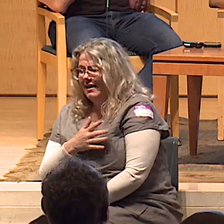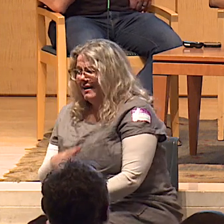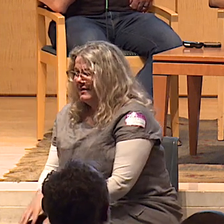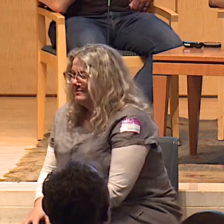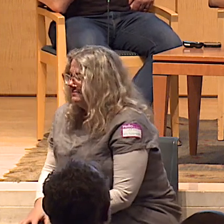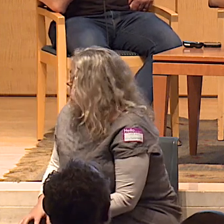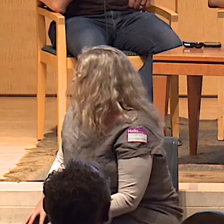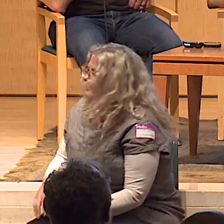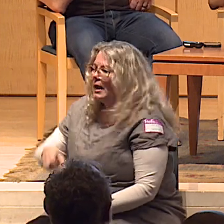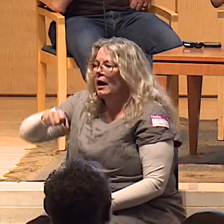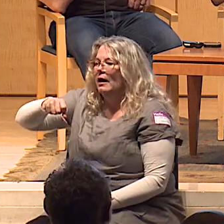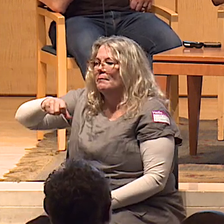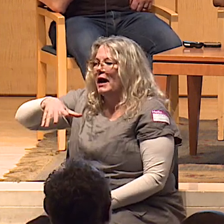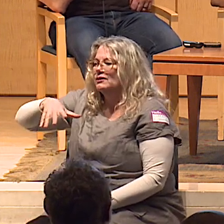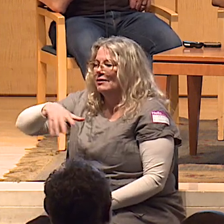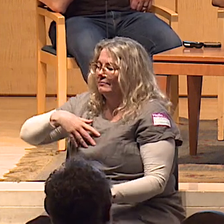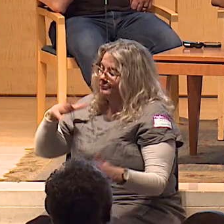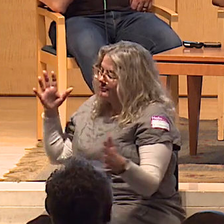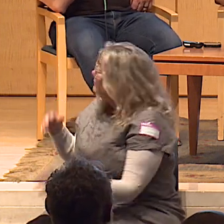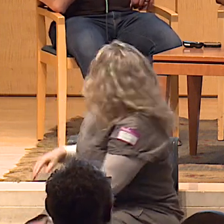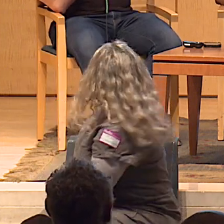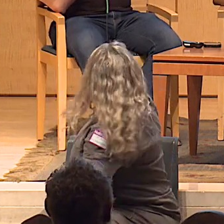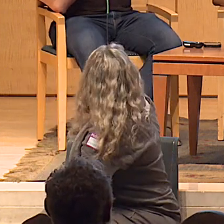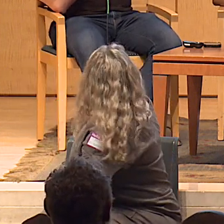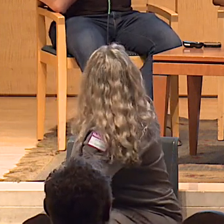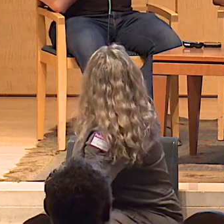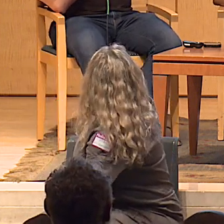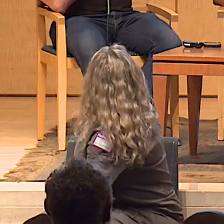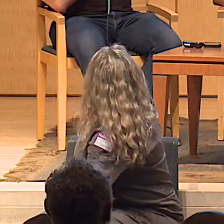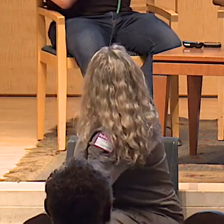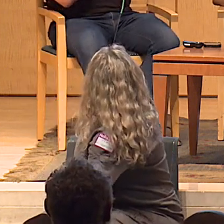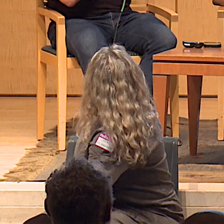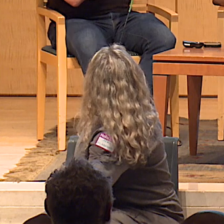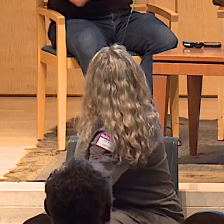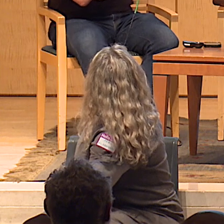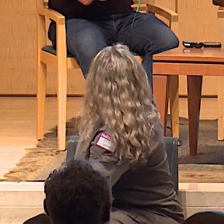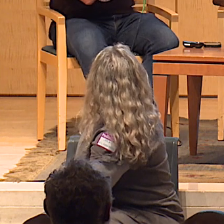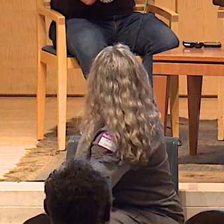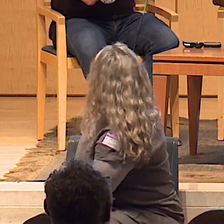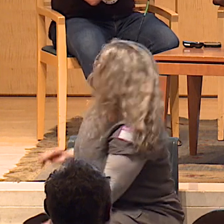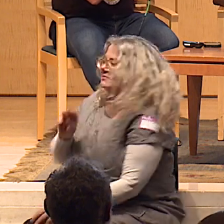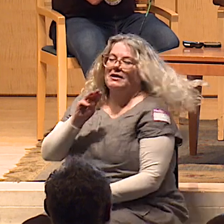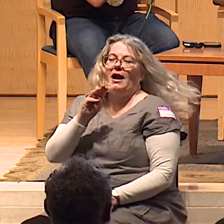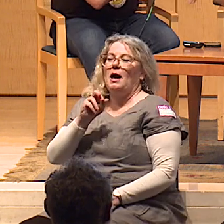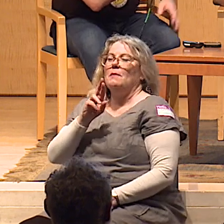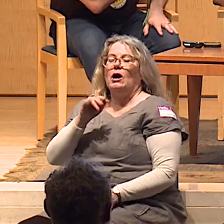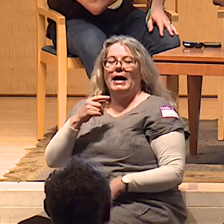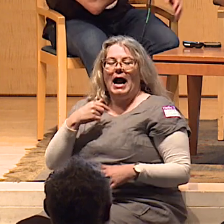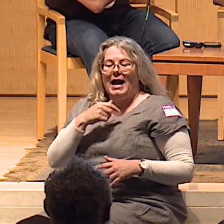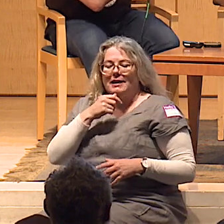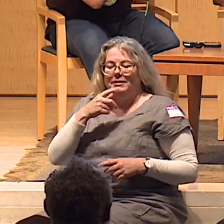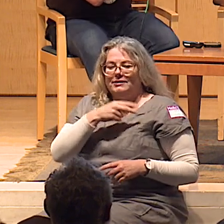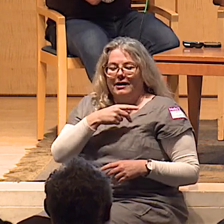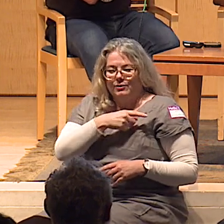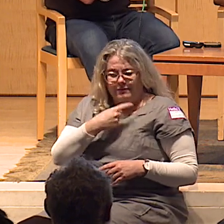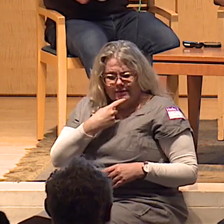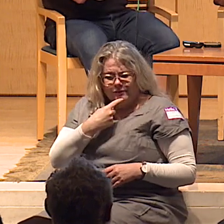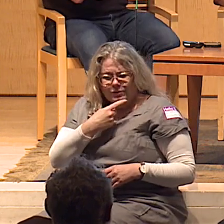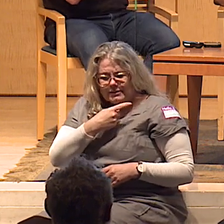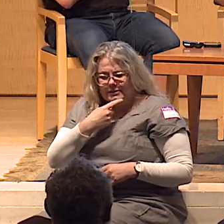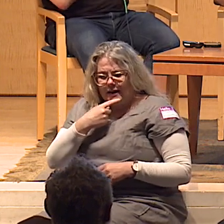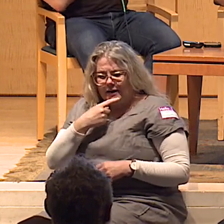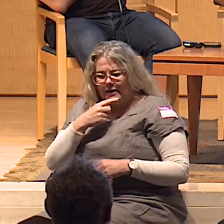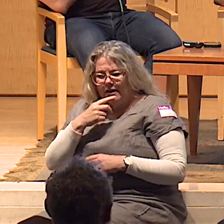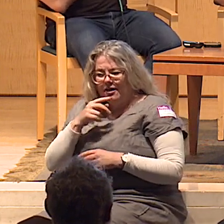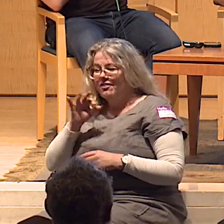it. Mic drop. Really? Well, how about Mari, I think you were about to say something, too. I think I cut you off when I... was there something about the form of